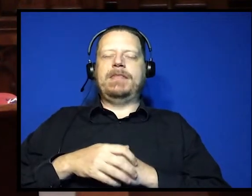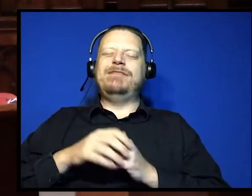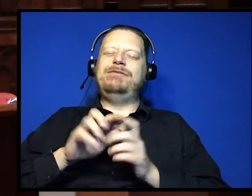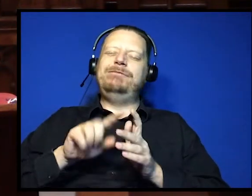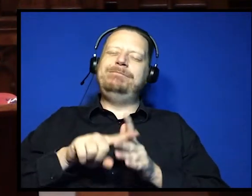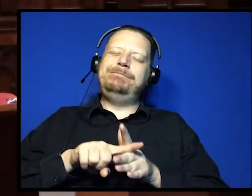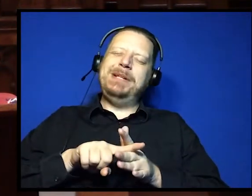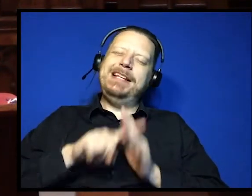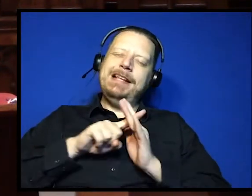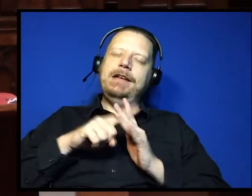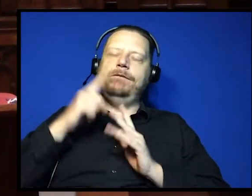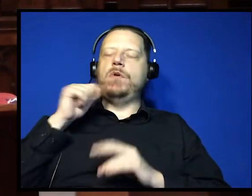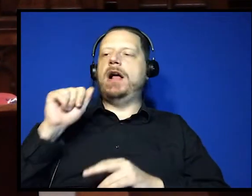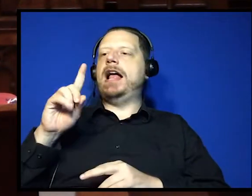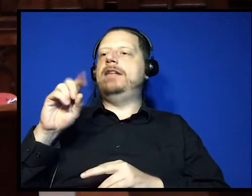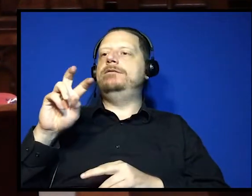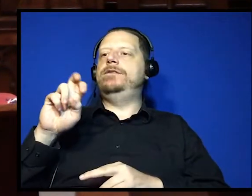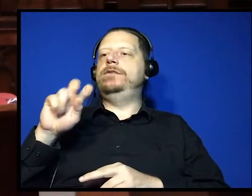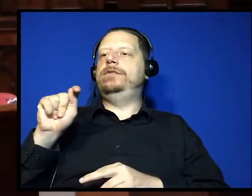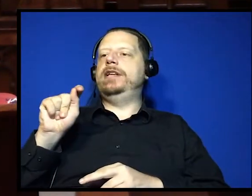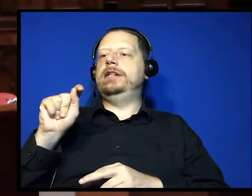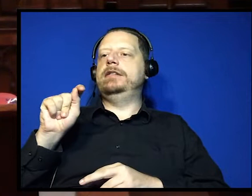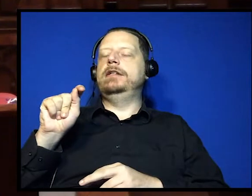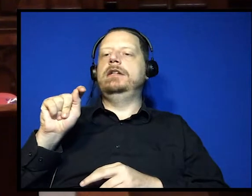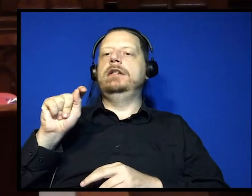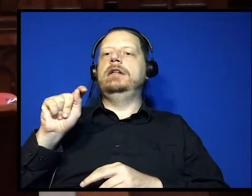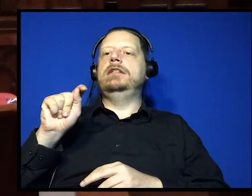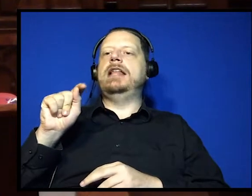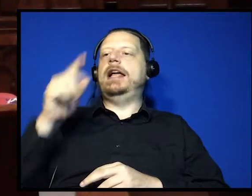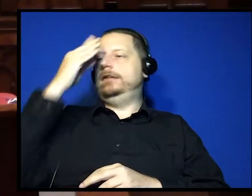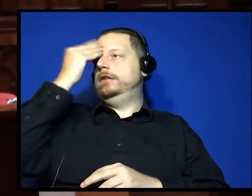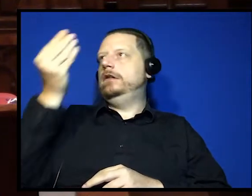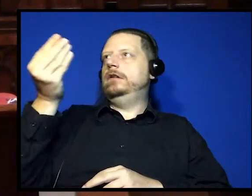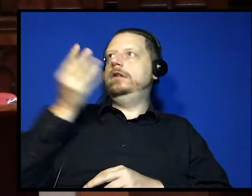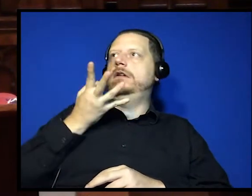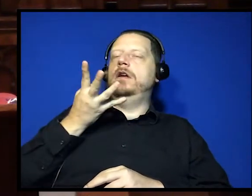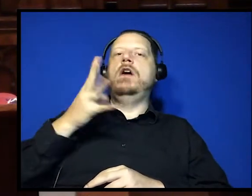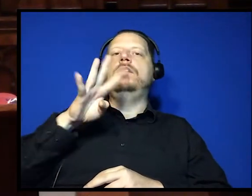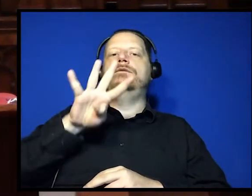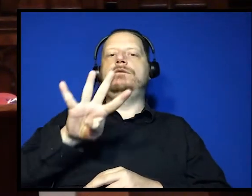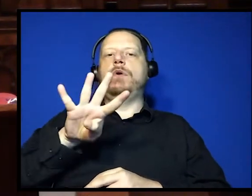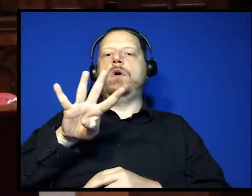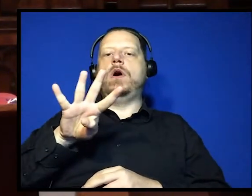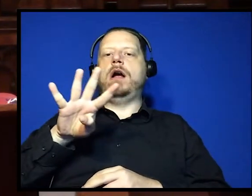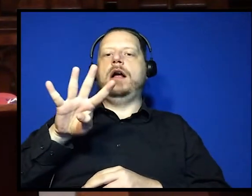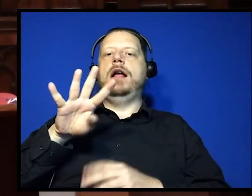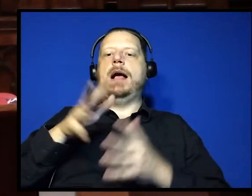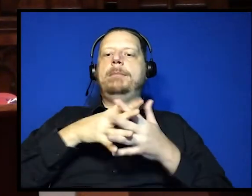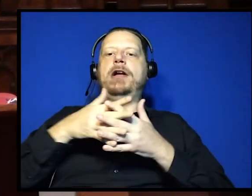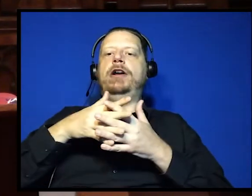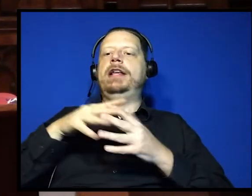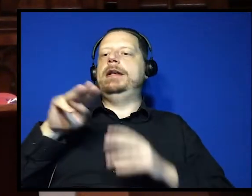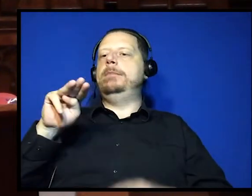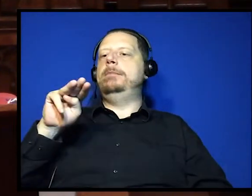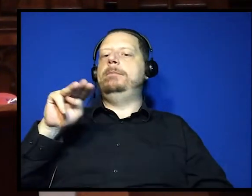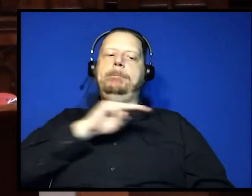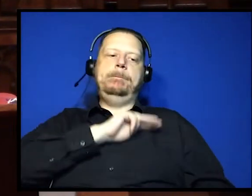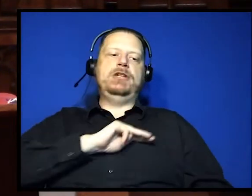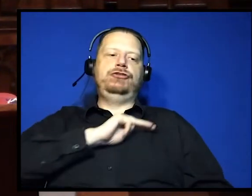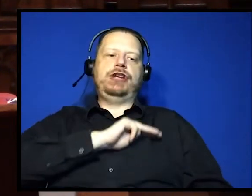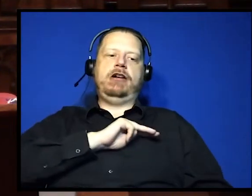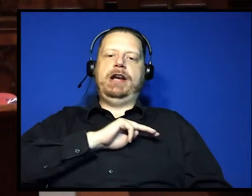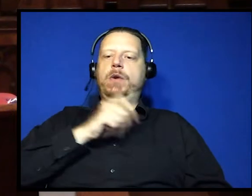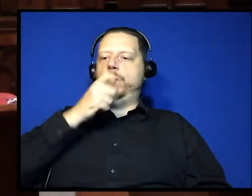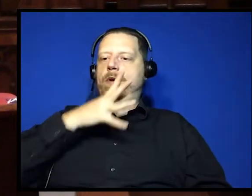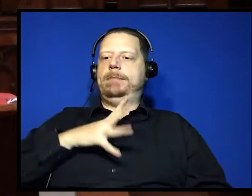very beginning of Advent that news came that four American women missionaries had